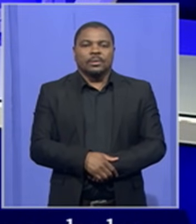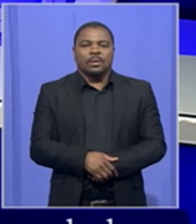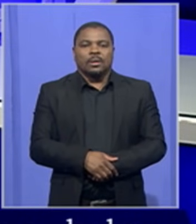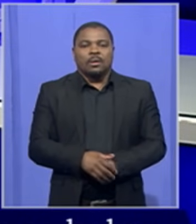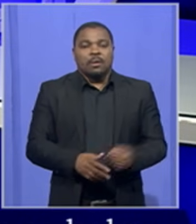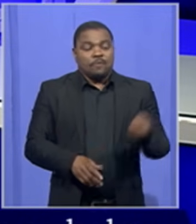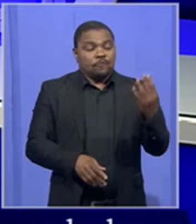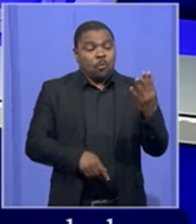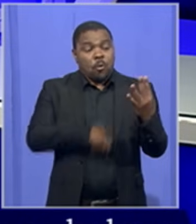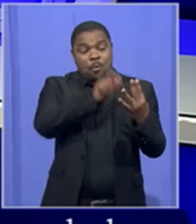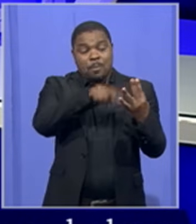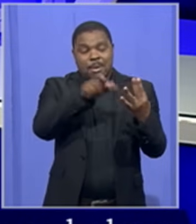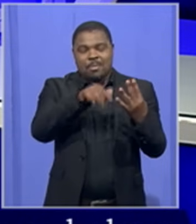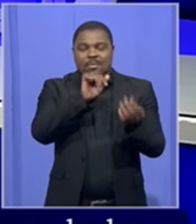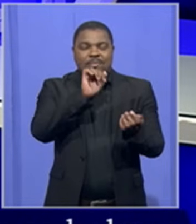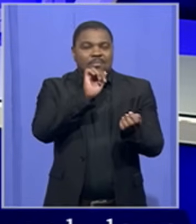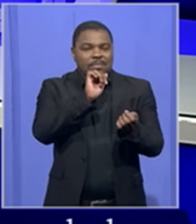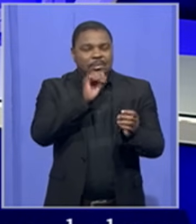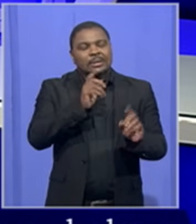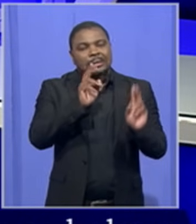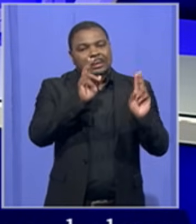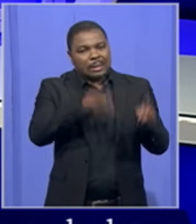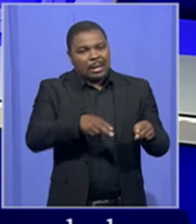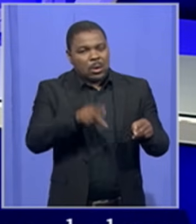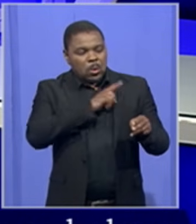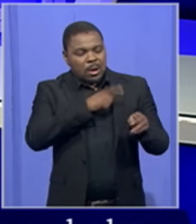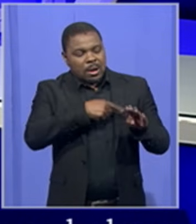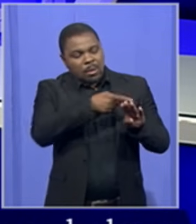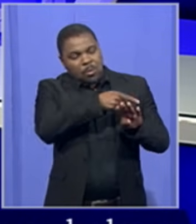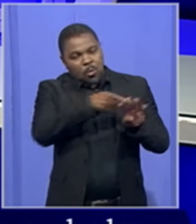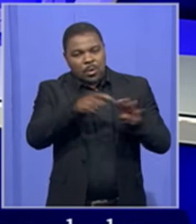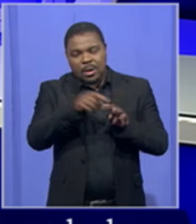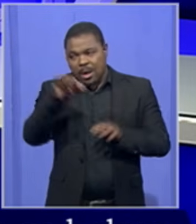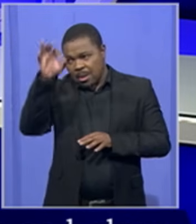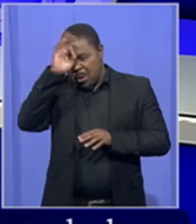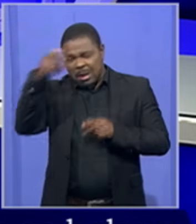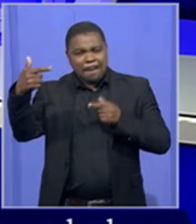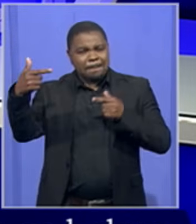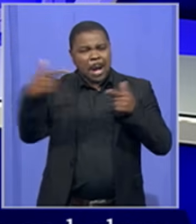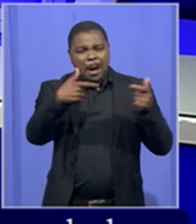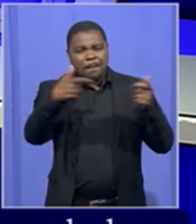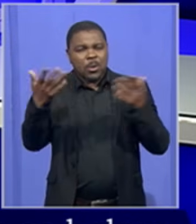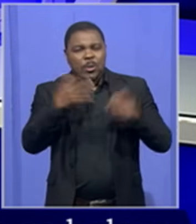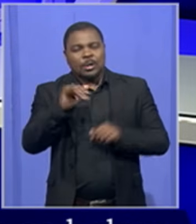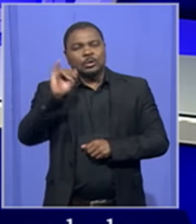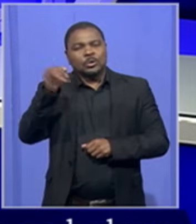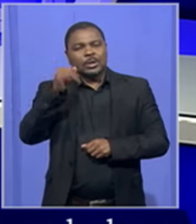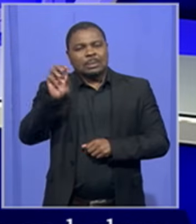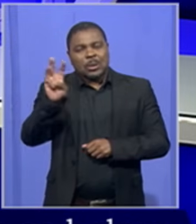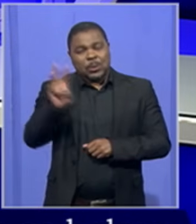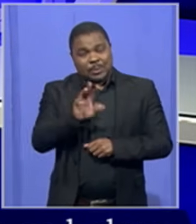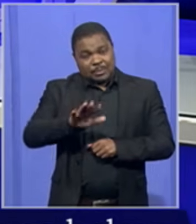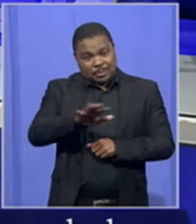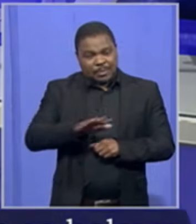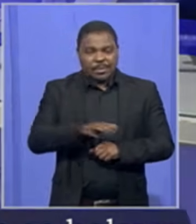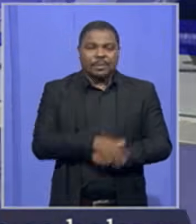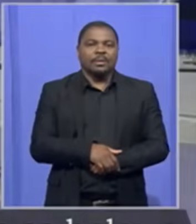Babelaelwa ba le bane ba tlhokafetse mo thuntsanong le mapodisi kwa Randfontein kwa bophirima jwa Johannesburg.